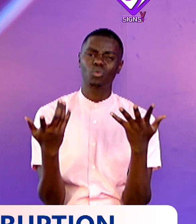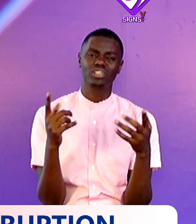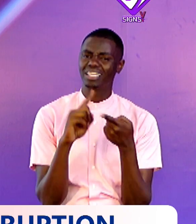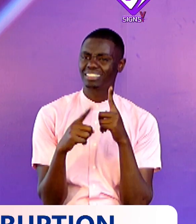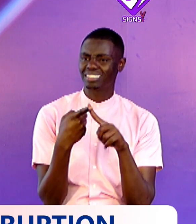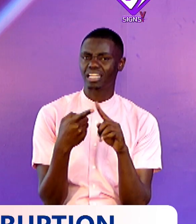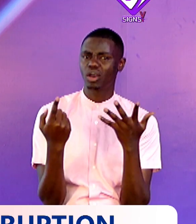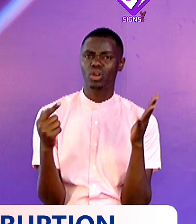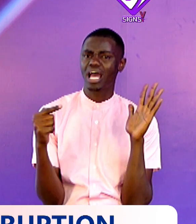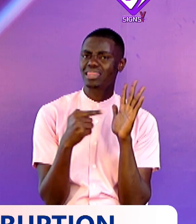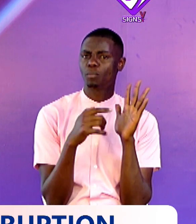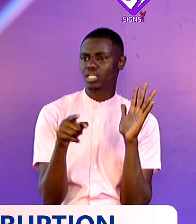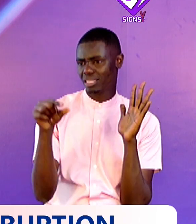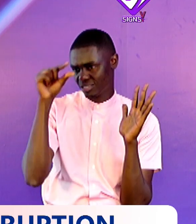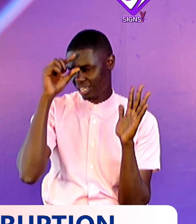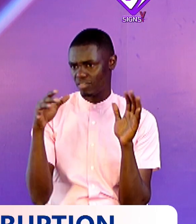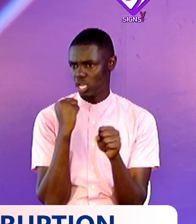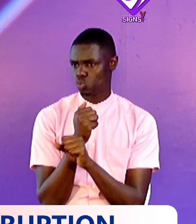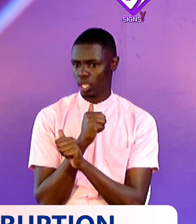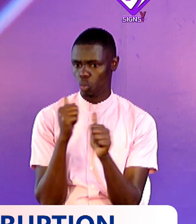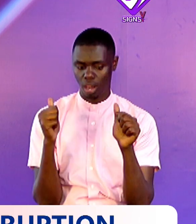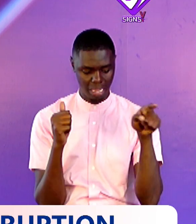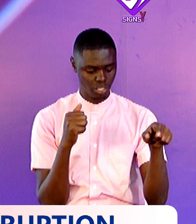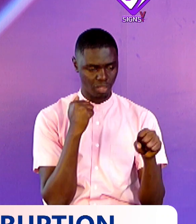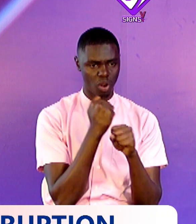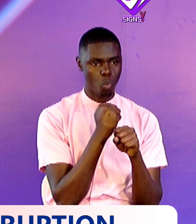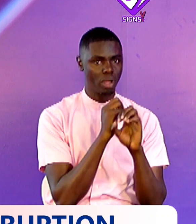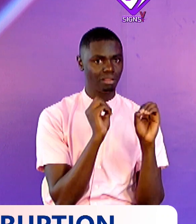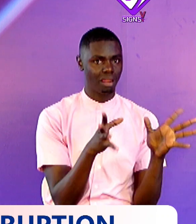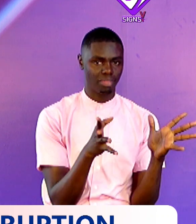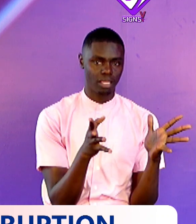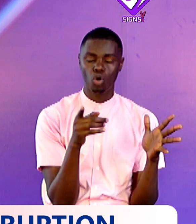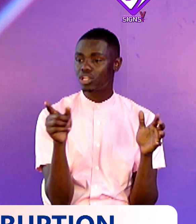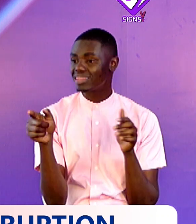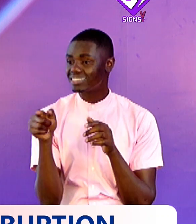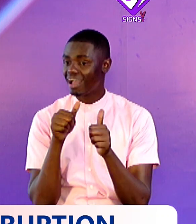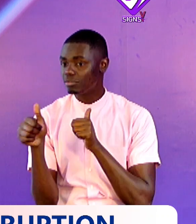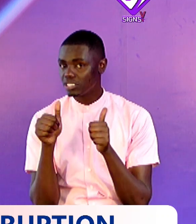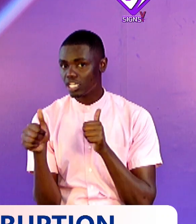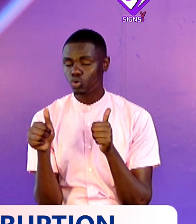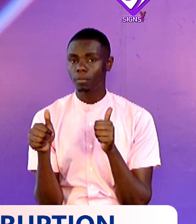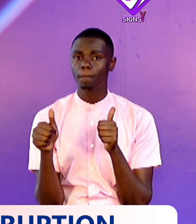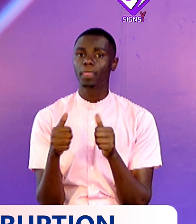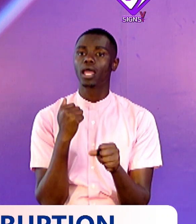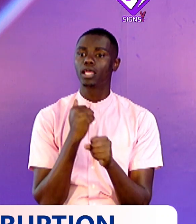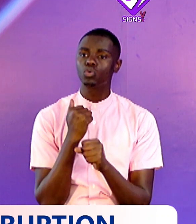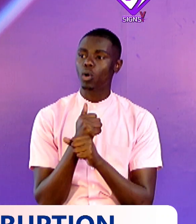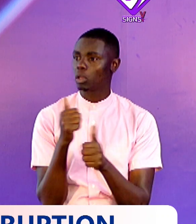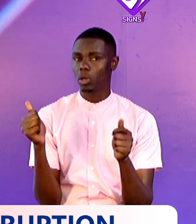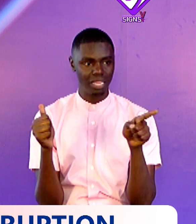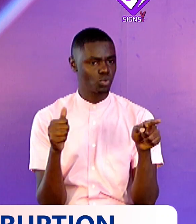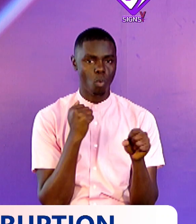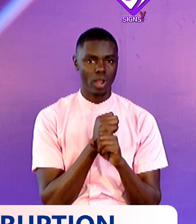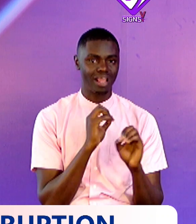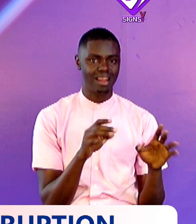should be the pointer that this governor is working, or this administration of this governor is working and this one is not